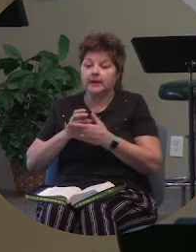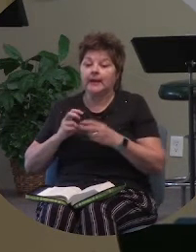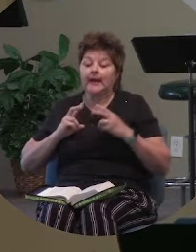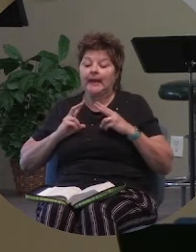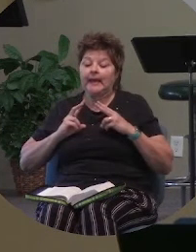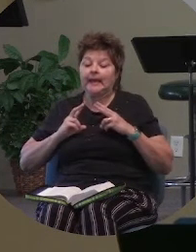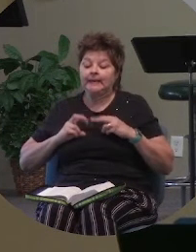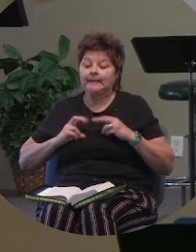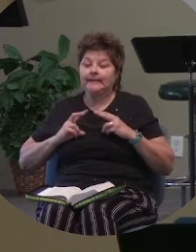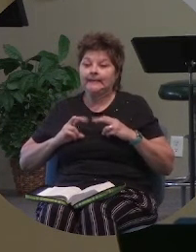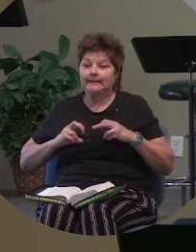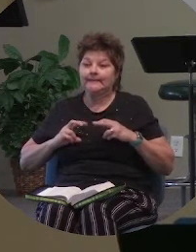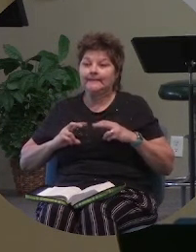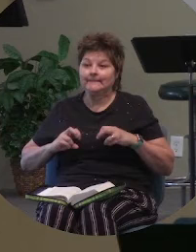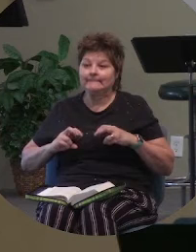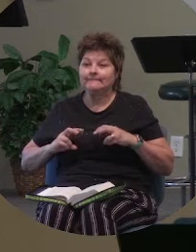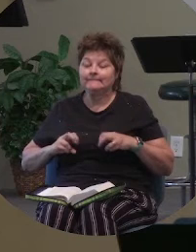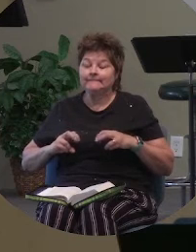Self-examination.